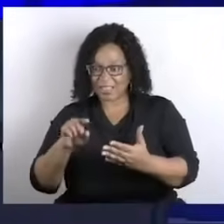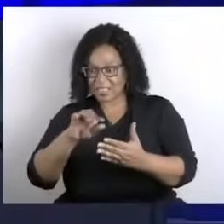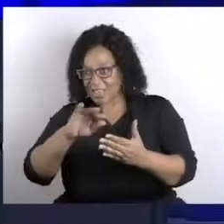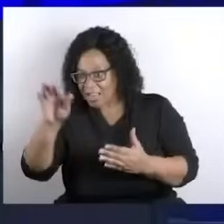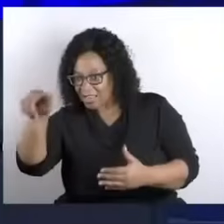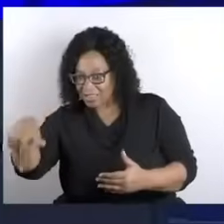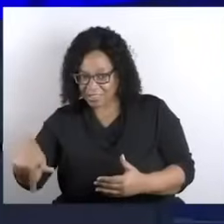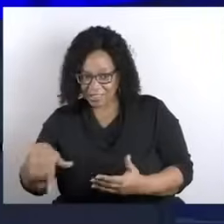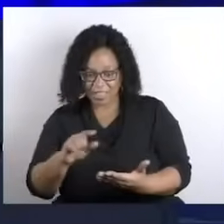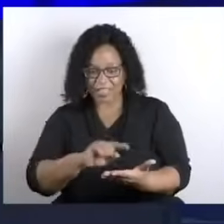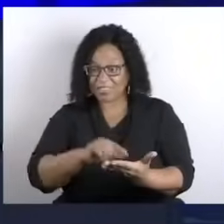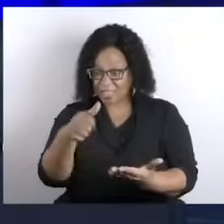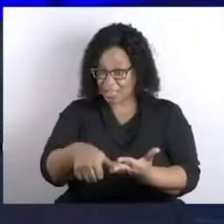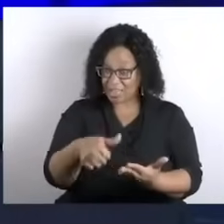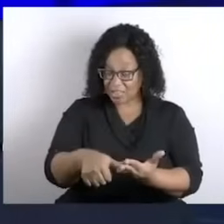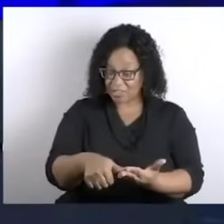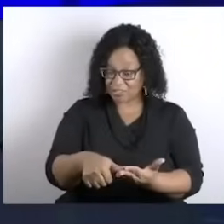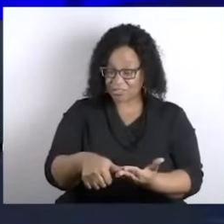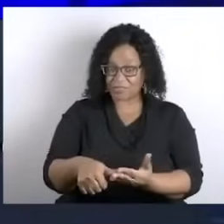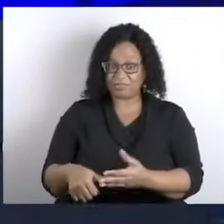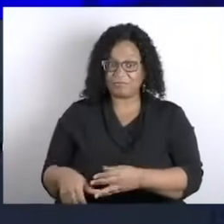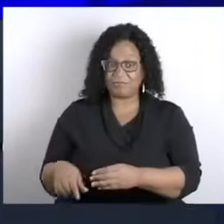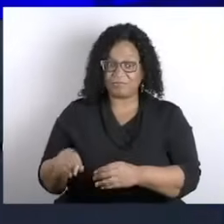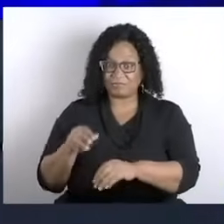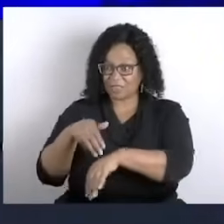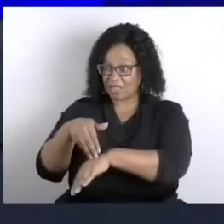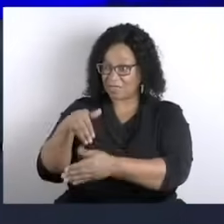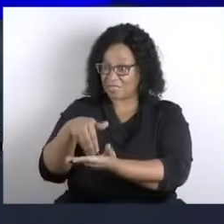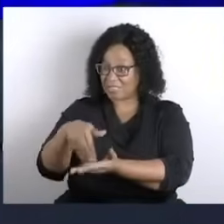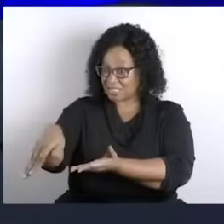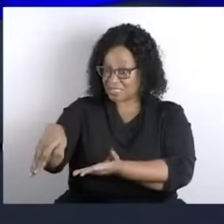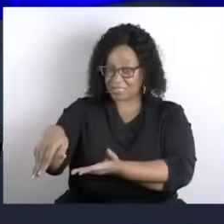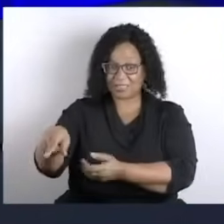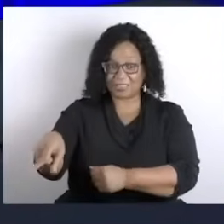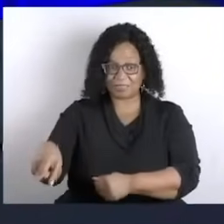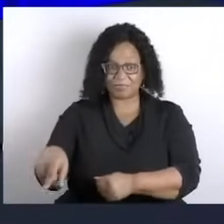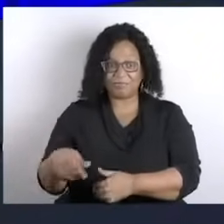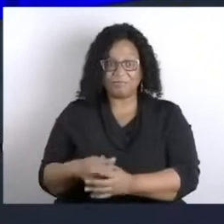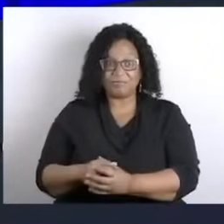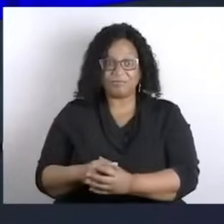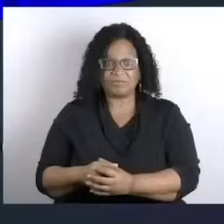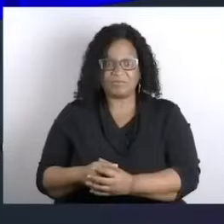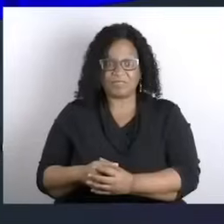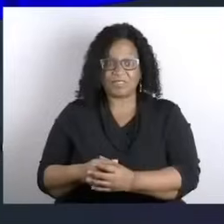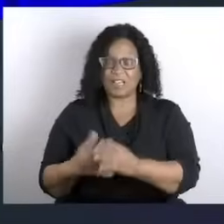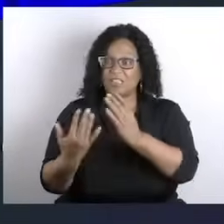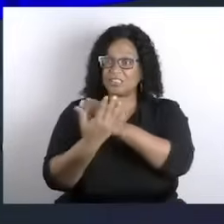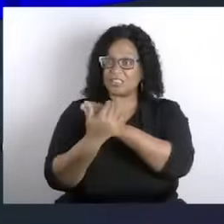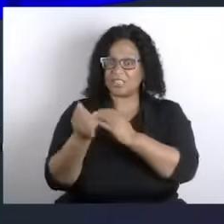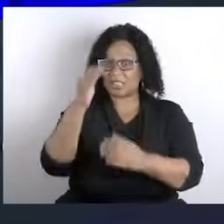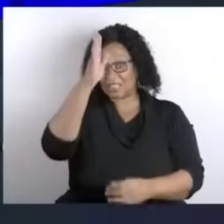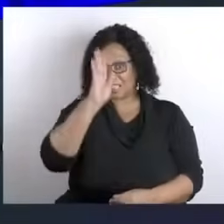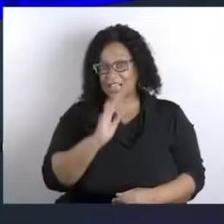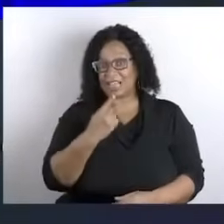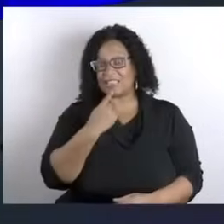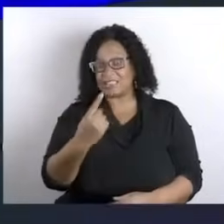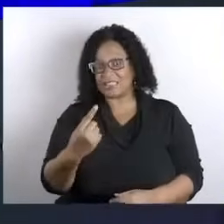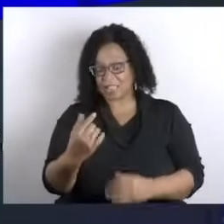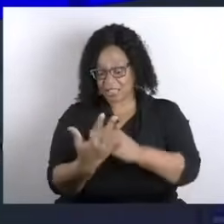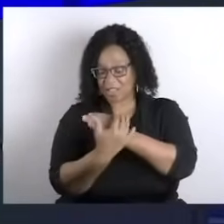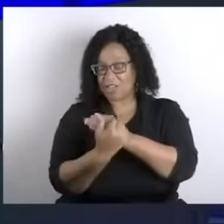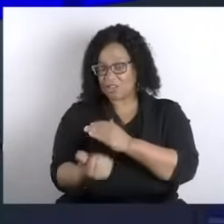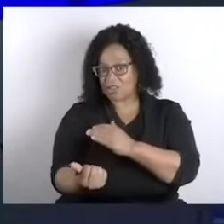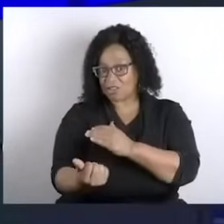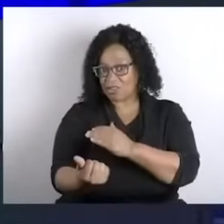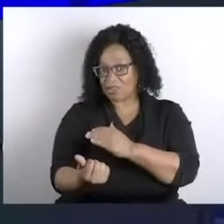Jeremiah sends to those exiles. You heard it read. Major read it. He said, listen, I want you to then call on me and I will answer